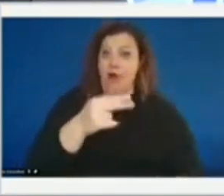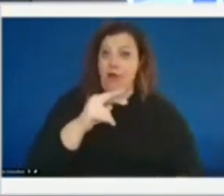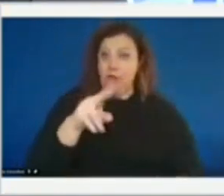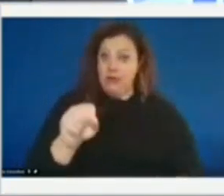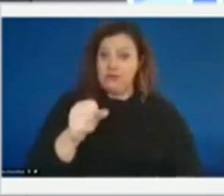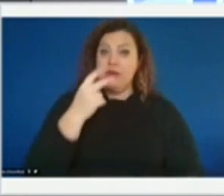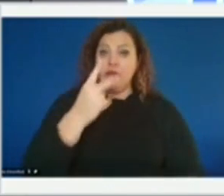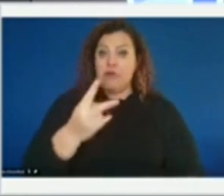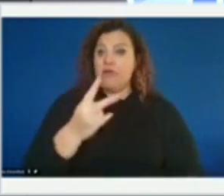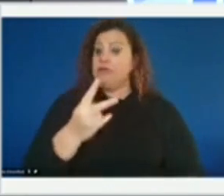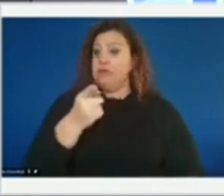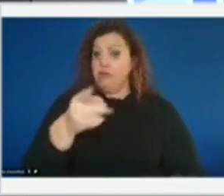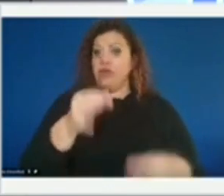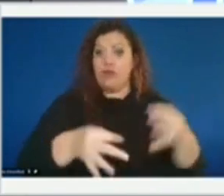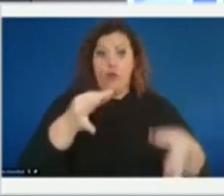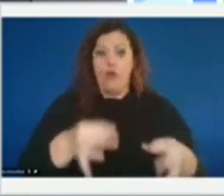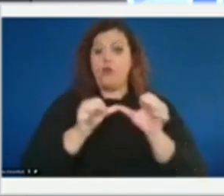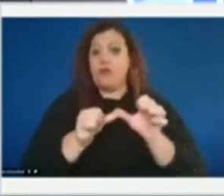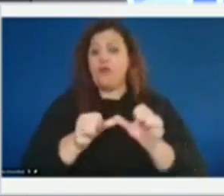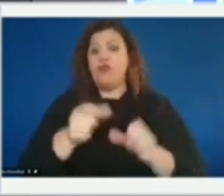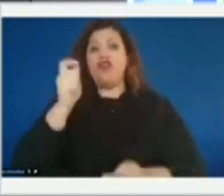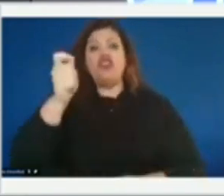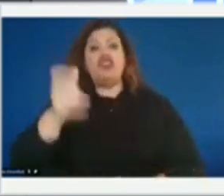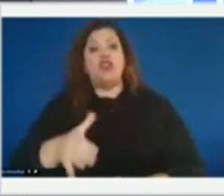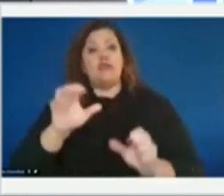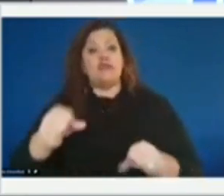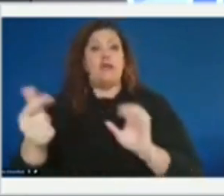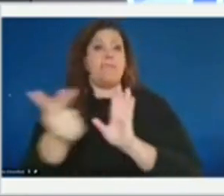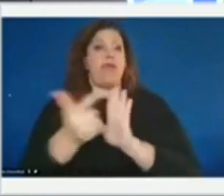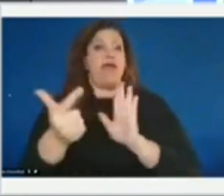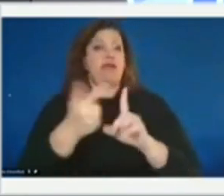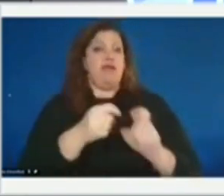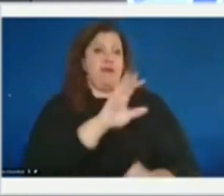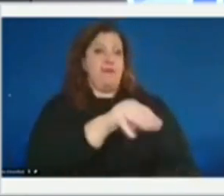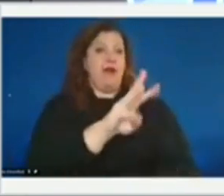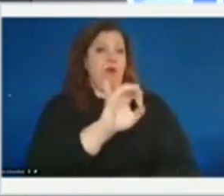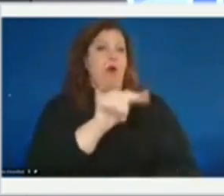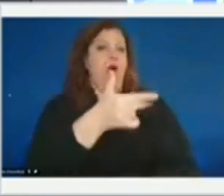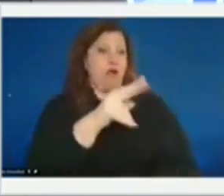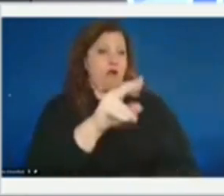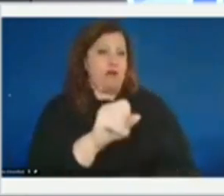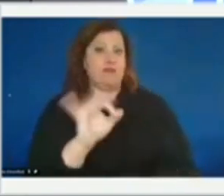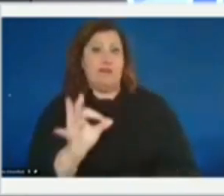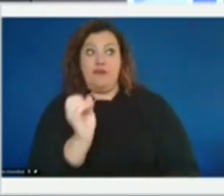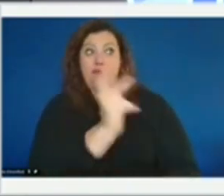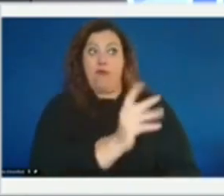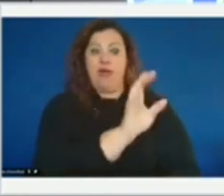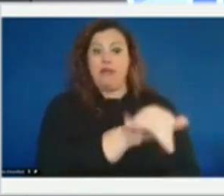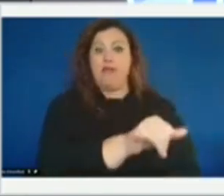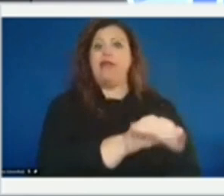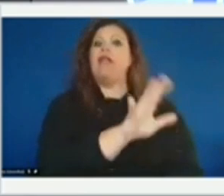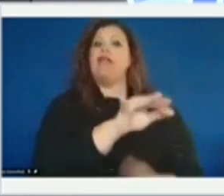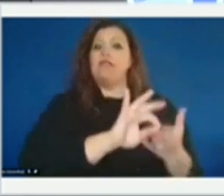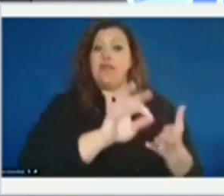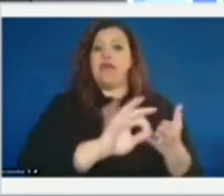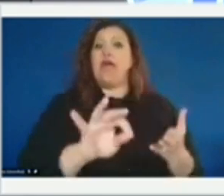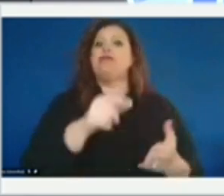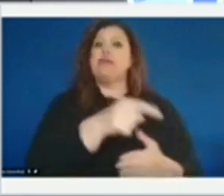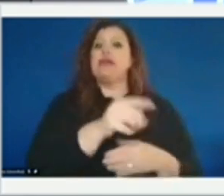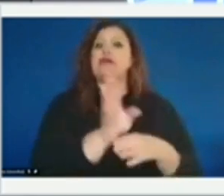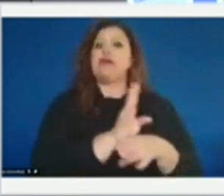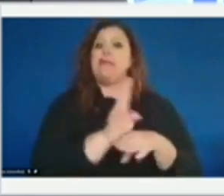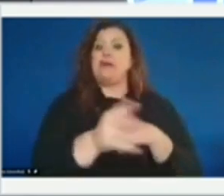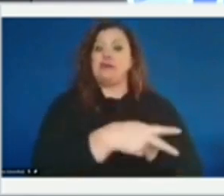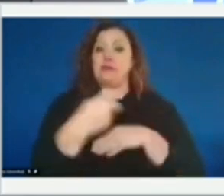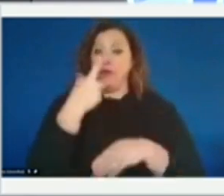court, judges can ban you from that Walgreens, and then if you go back to that Walgreens, that counts as a commercial burglary because you weren't supposed to be there in